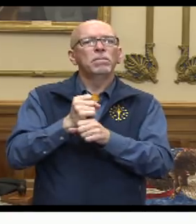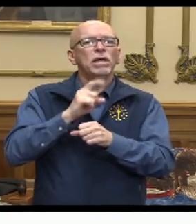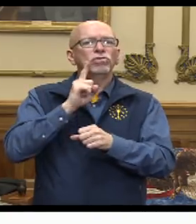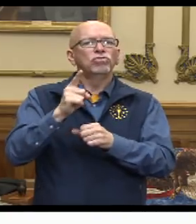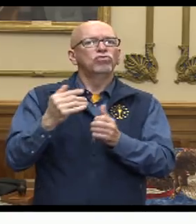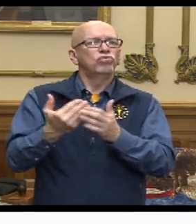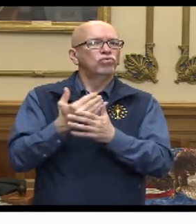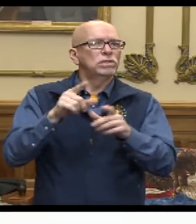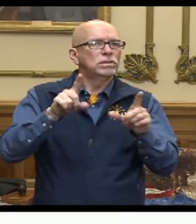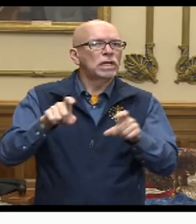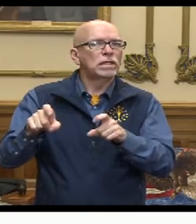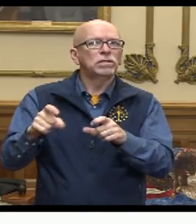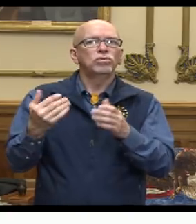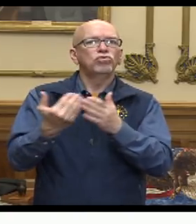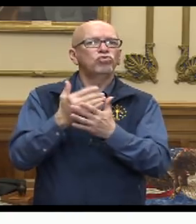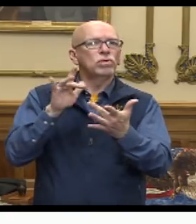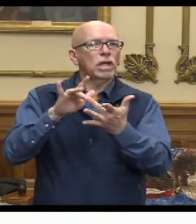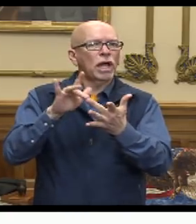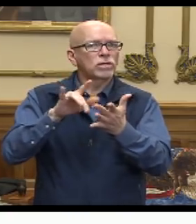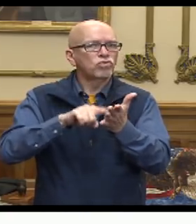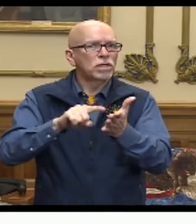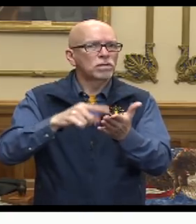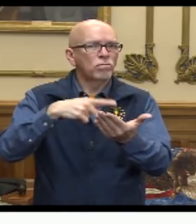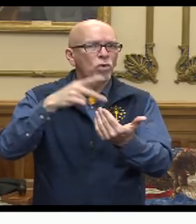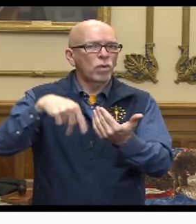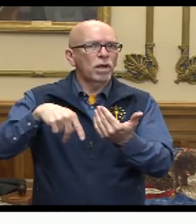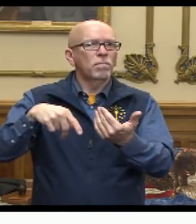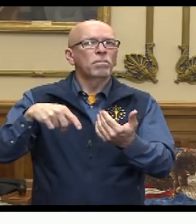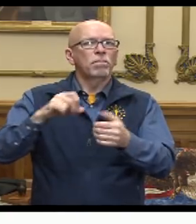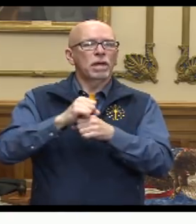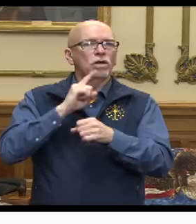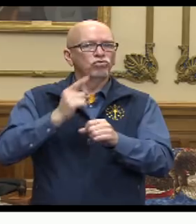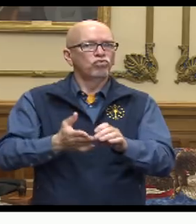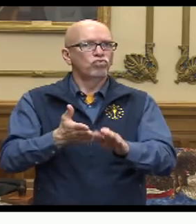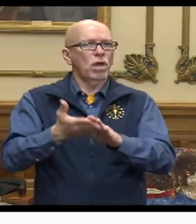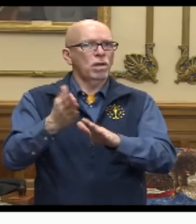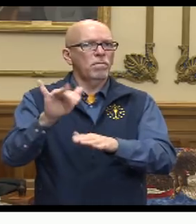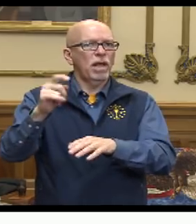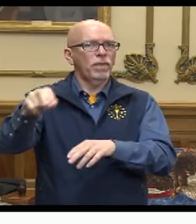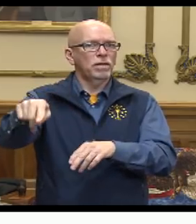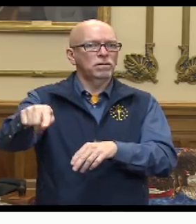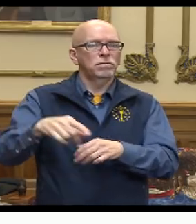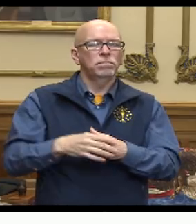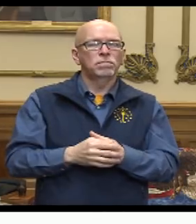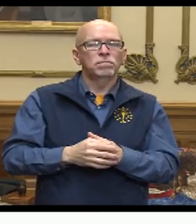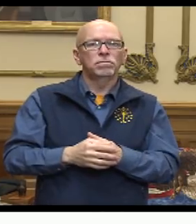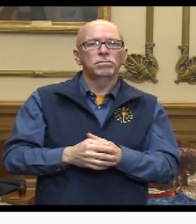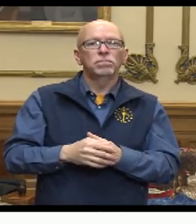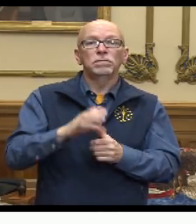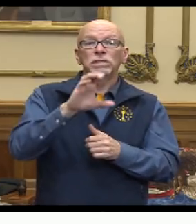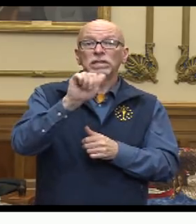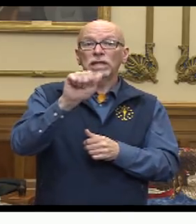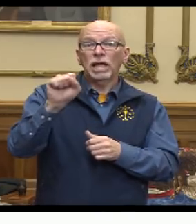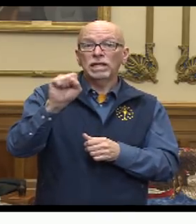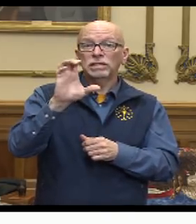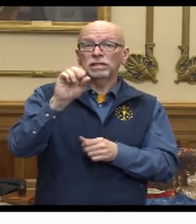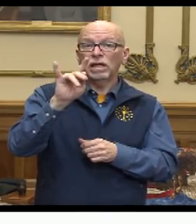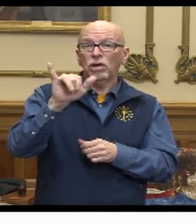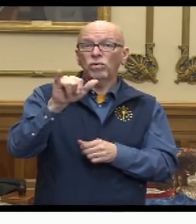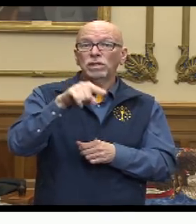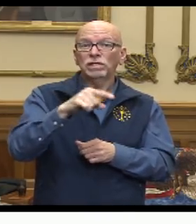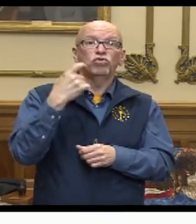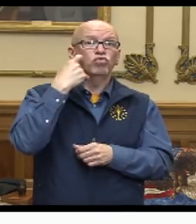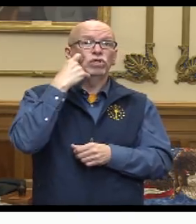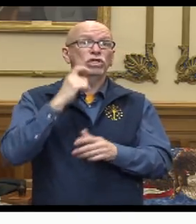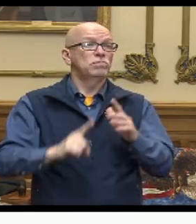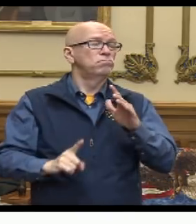new testing and contact tracing programs are up and running. Cass County, which